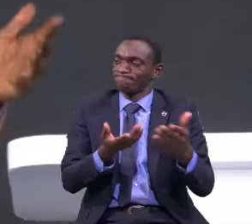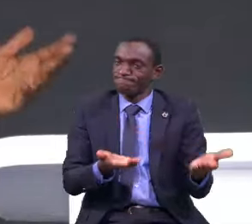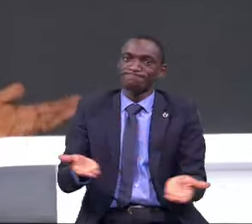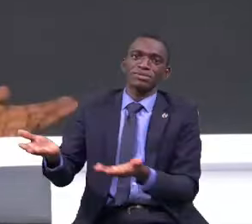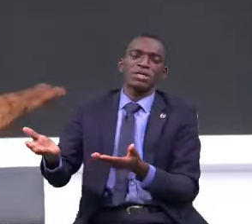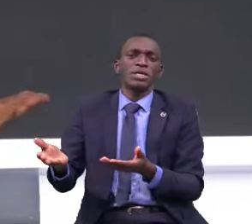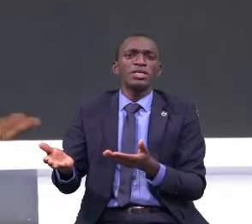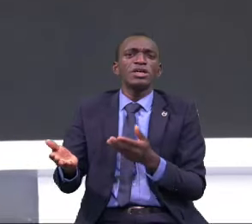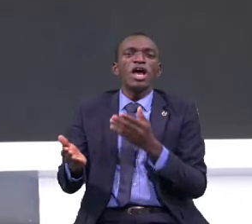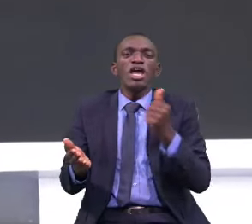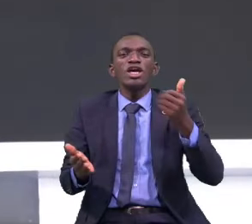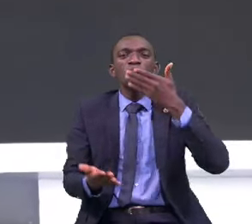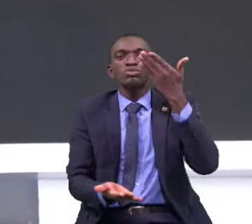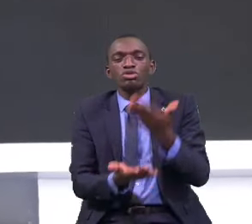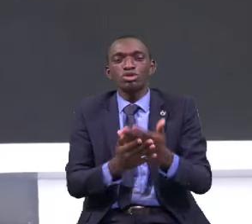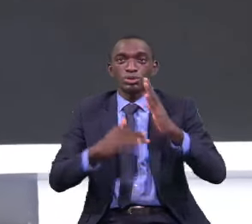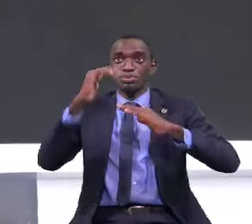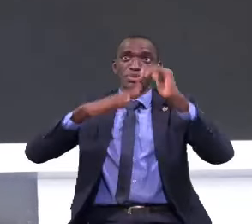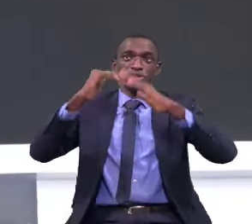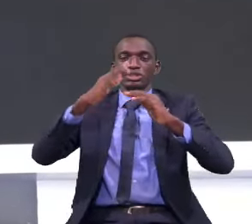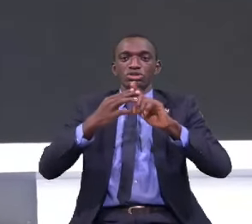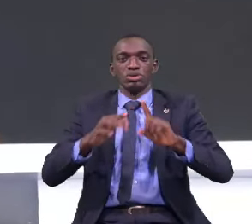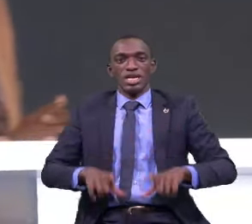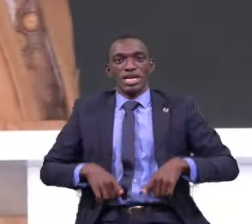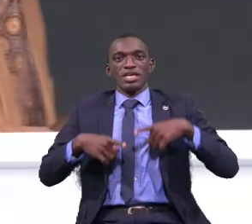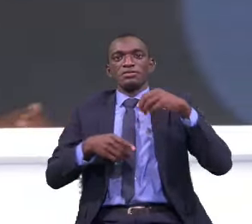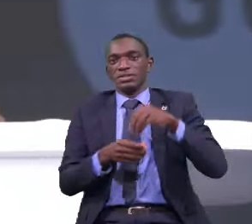A good building to live in.